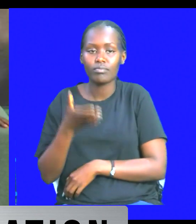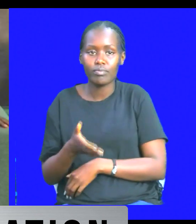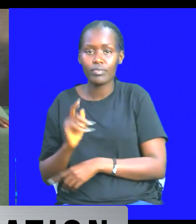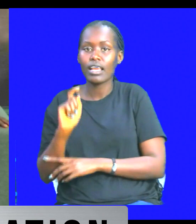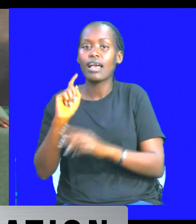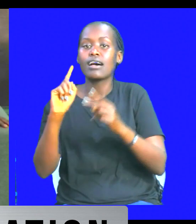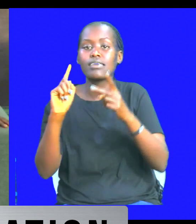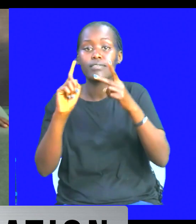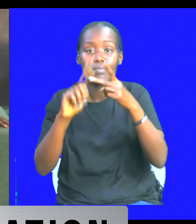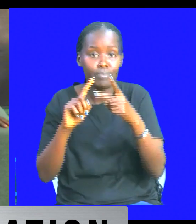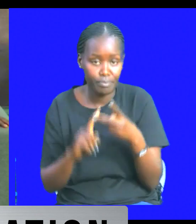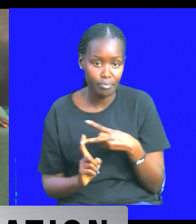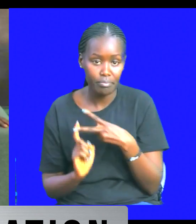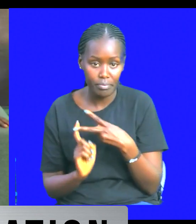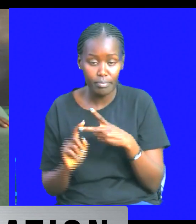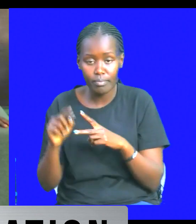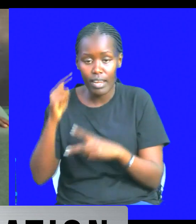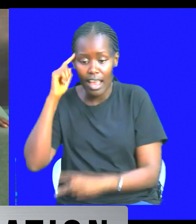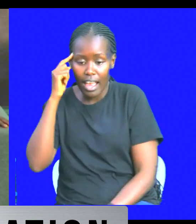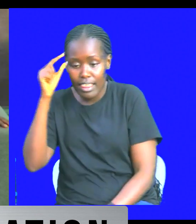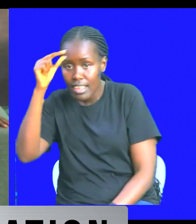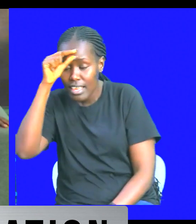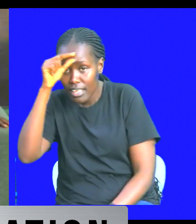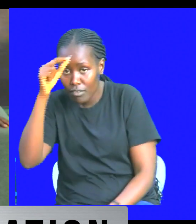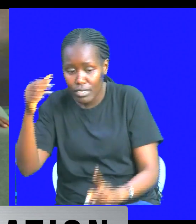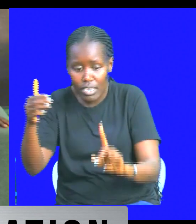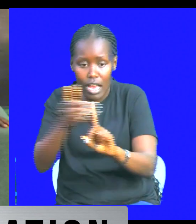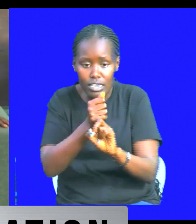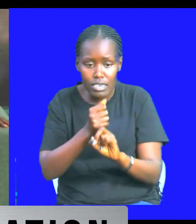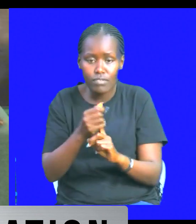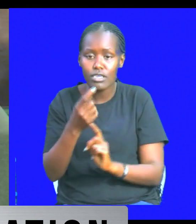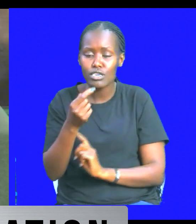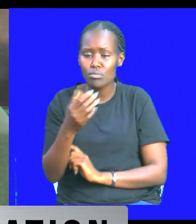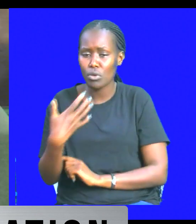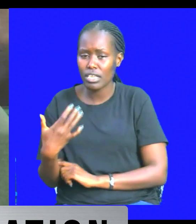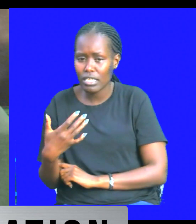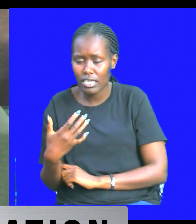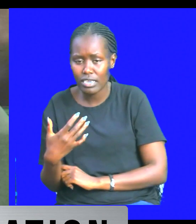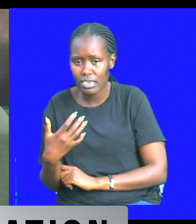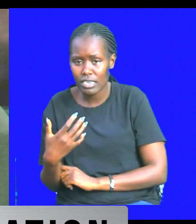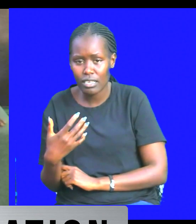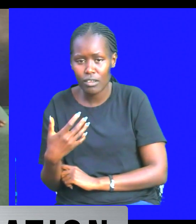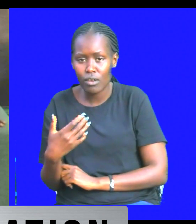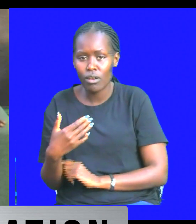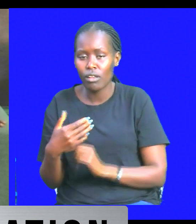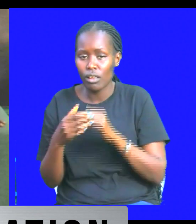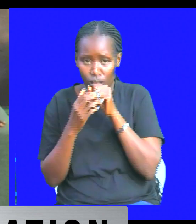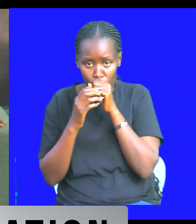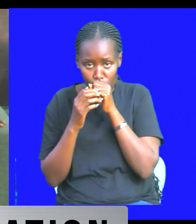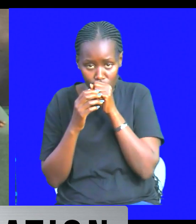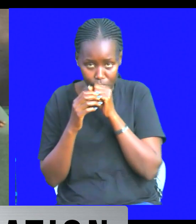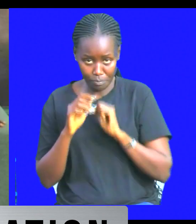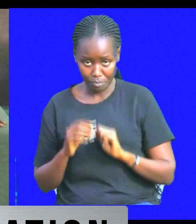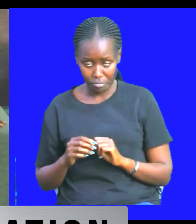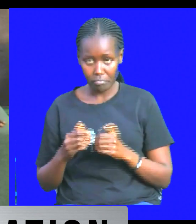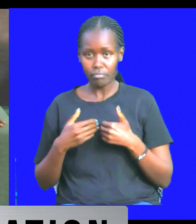Second thing is that I think the government has achieved a few things in terms of raising the question of hustlers.